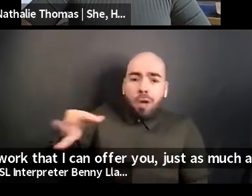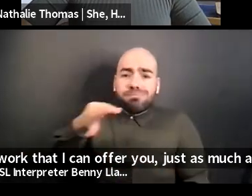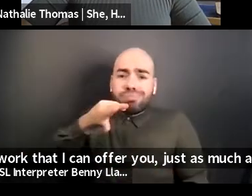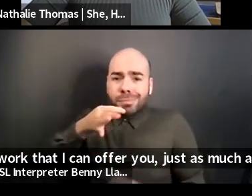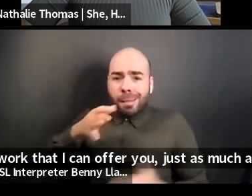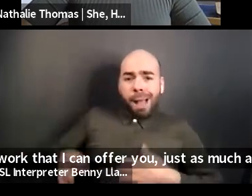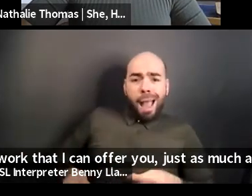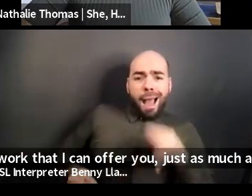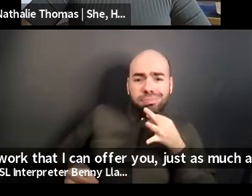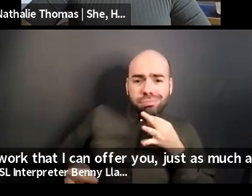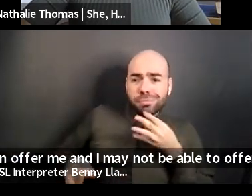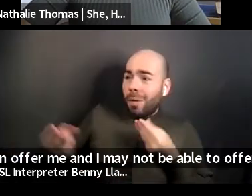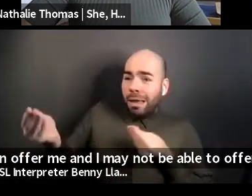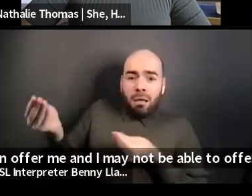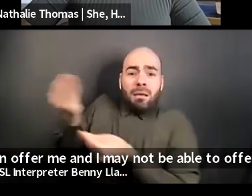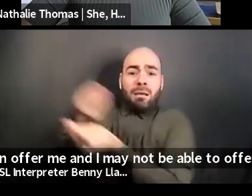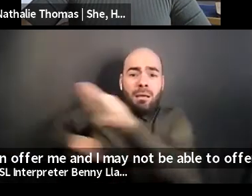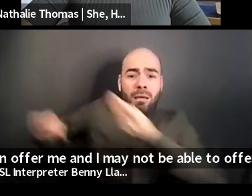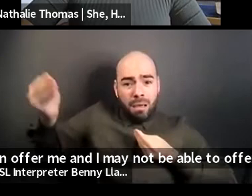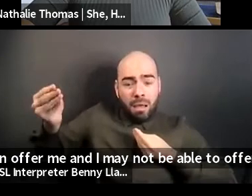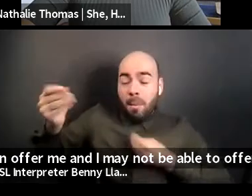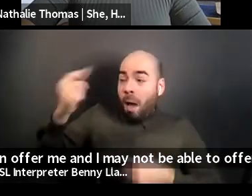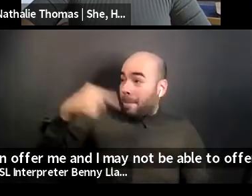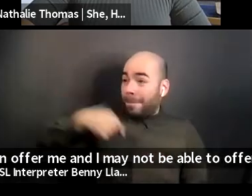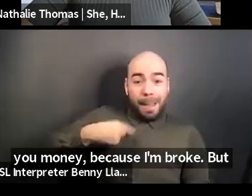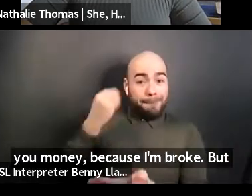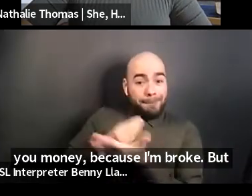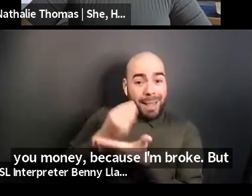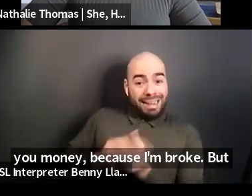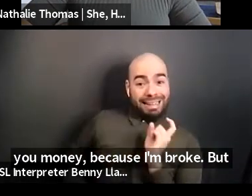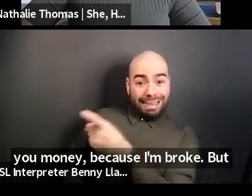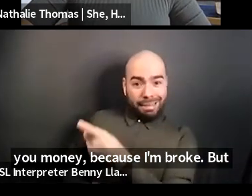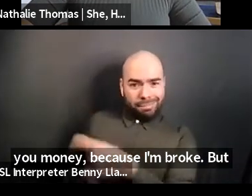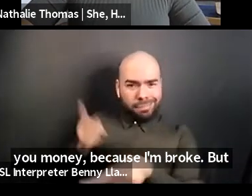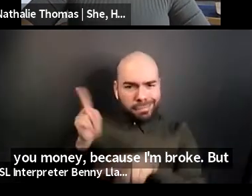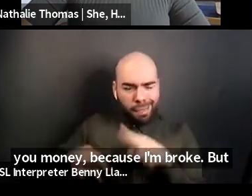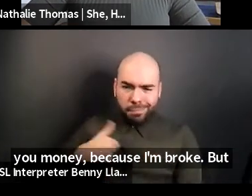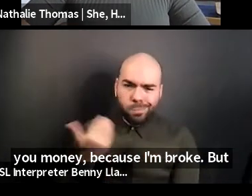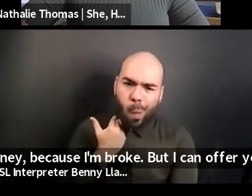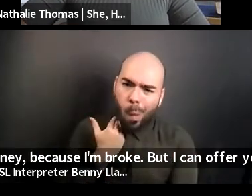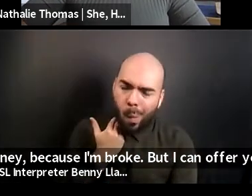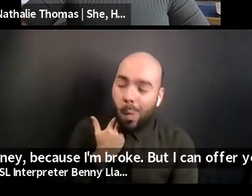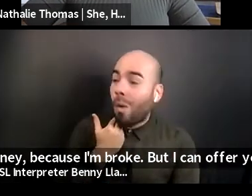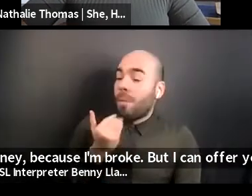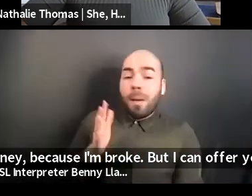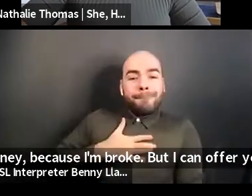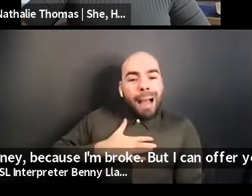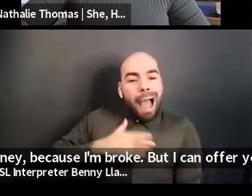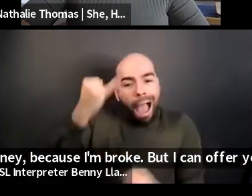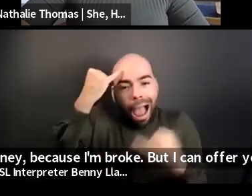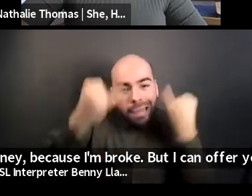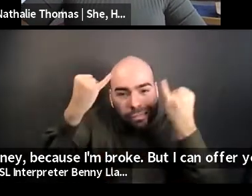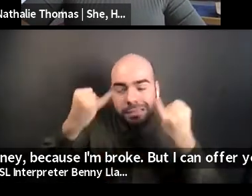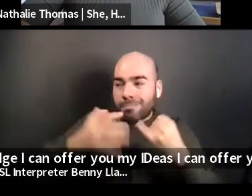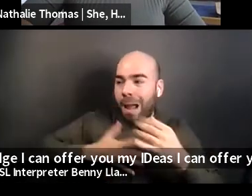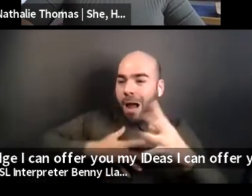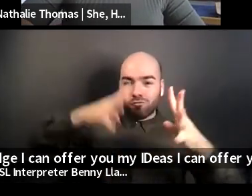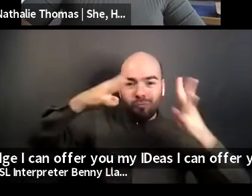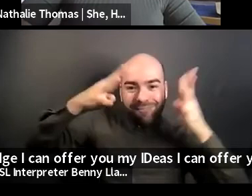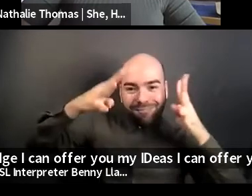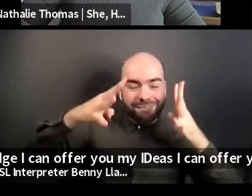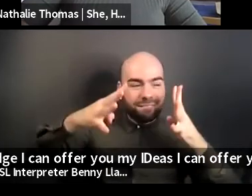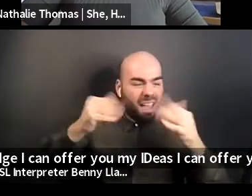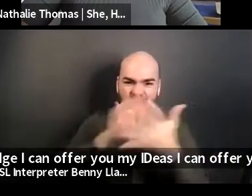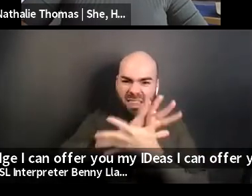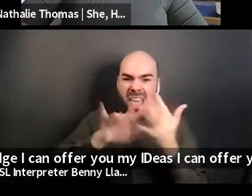you money because I'm broke, but I can offer you my knowledge. I can offer you my ideas. I can offer you my creativity.